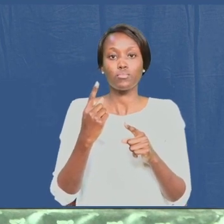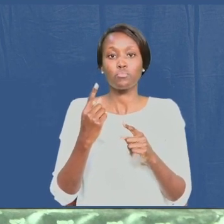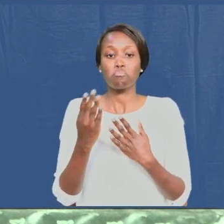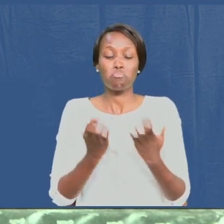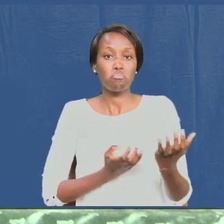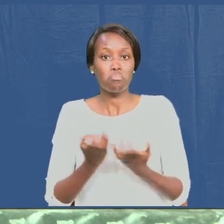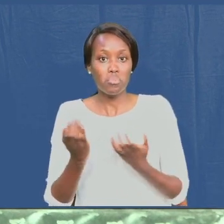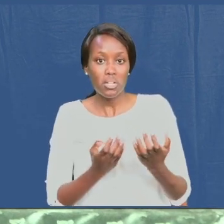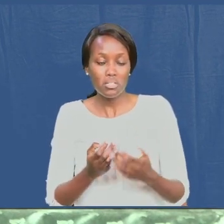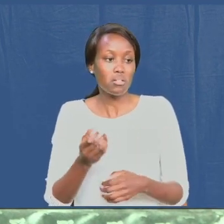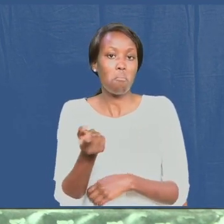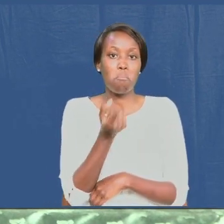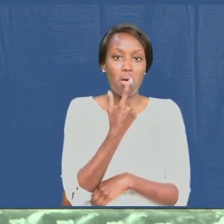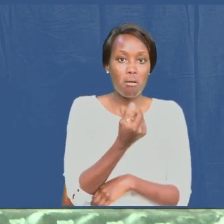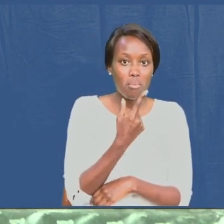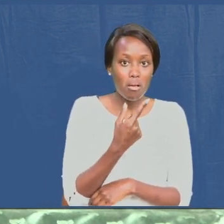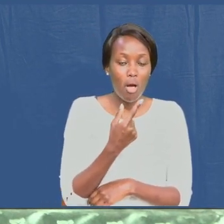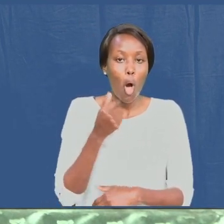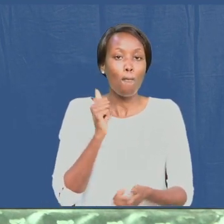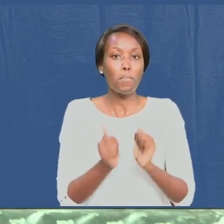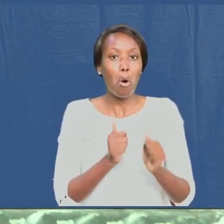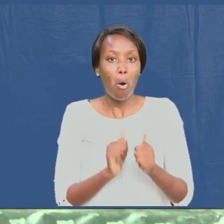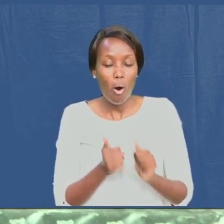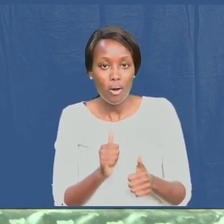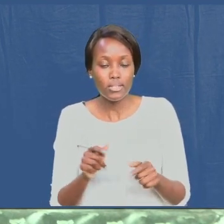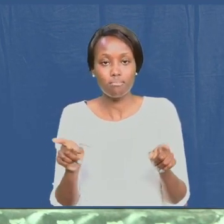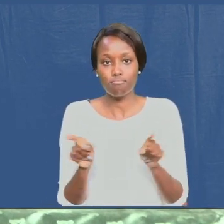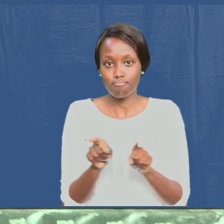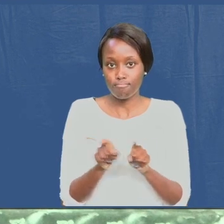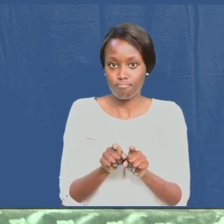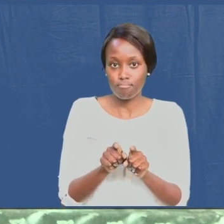business, medicine, sports, and most of